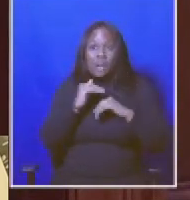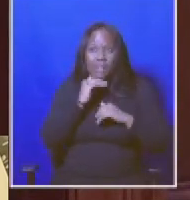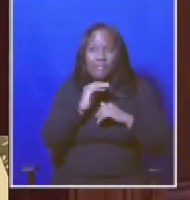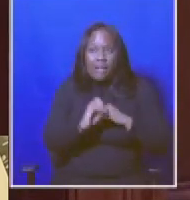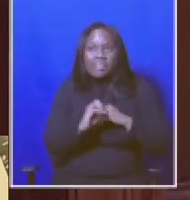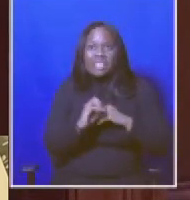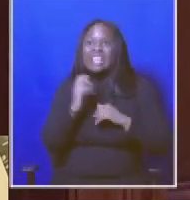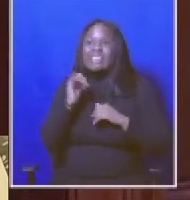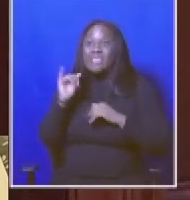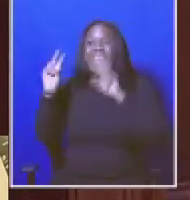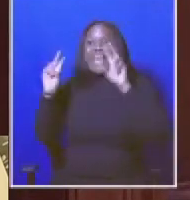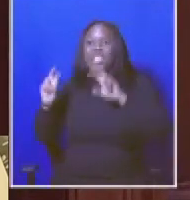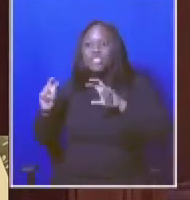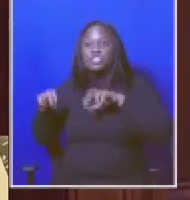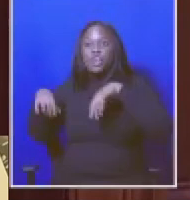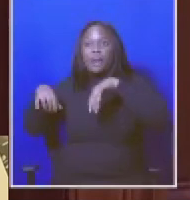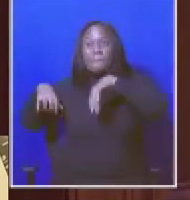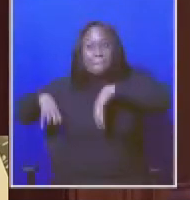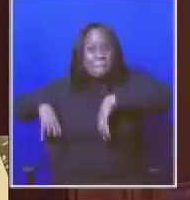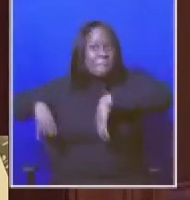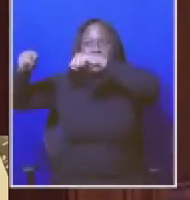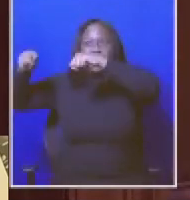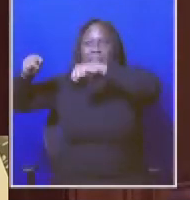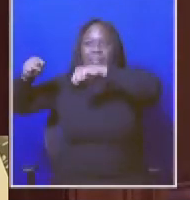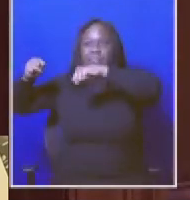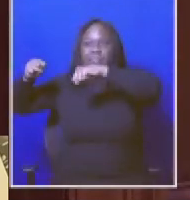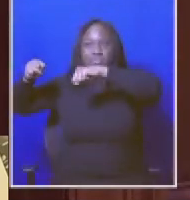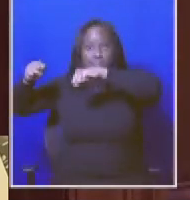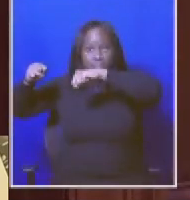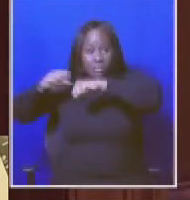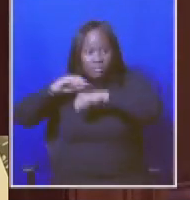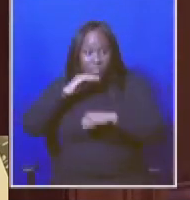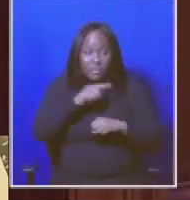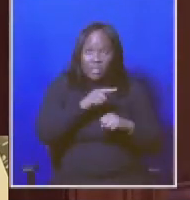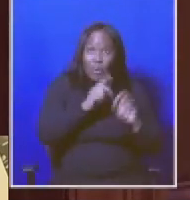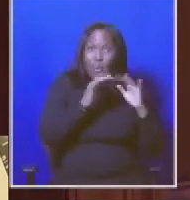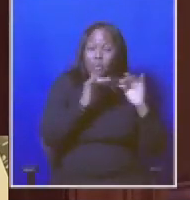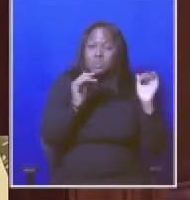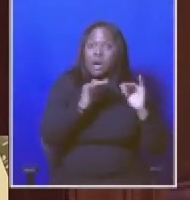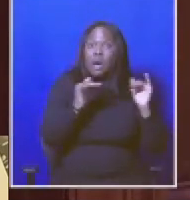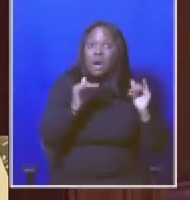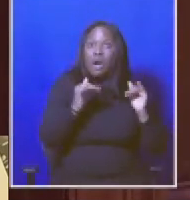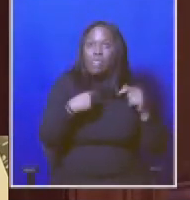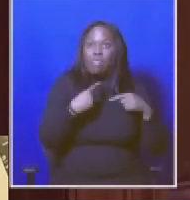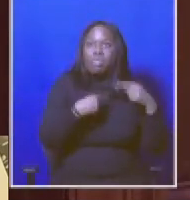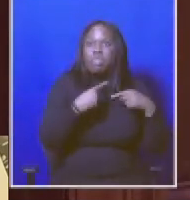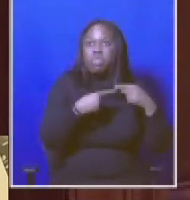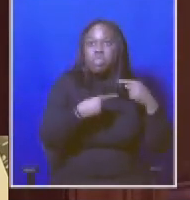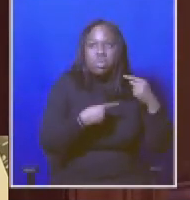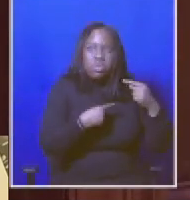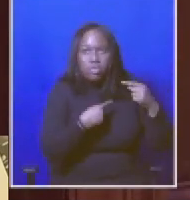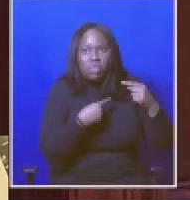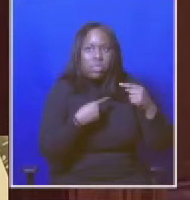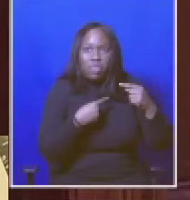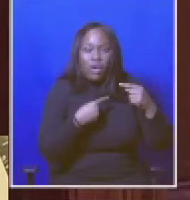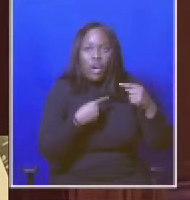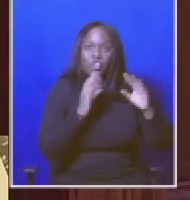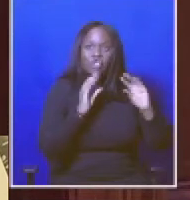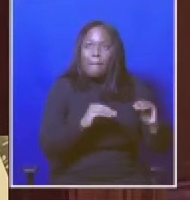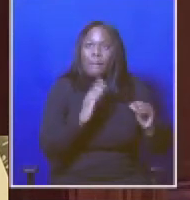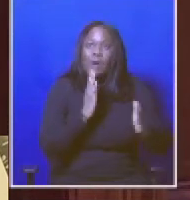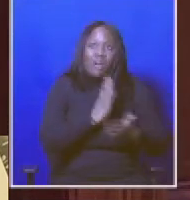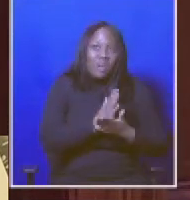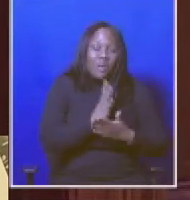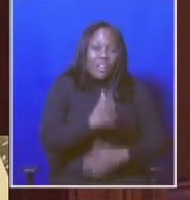a grid collapse? And is there an estimated calculation for how long essential services like